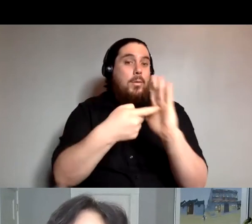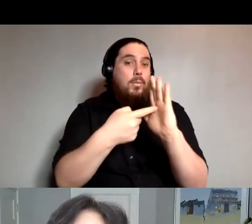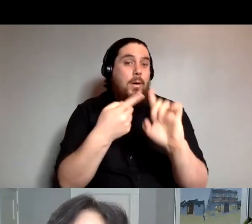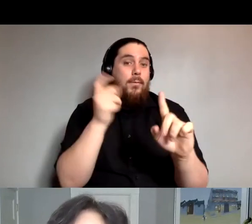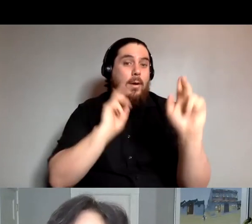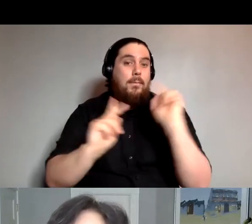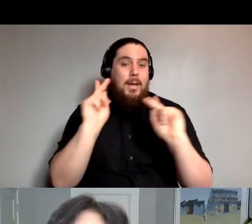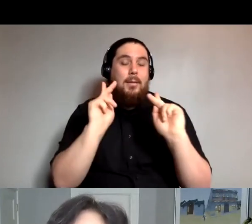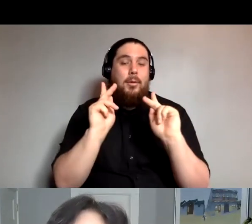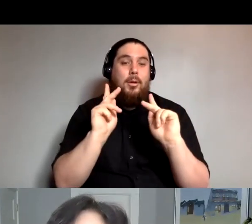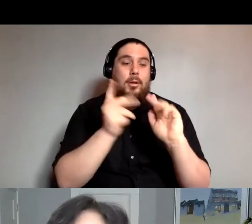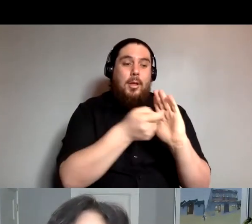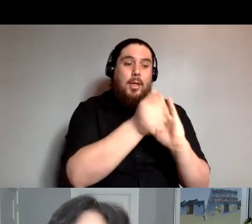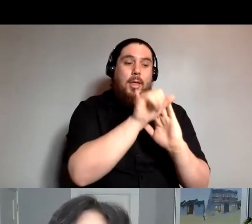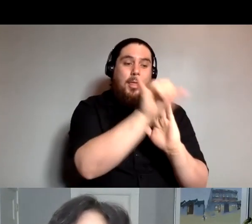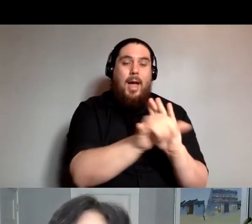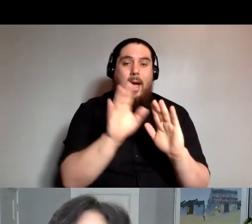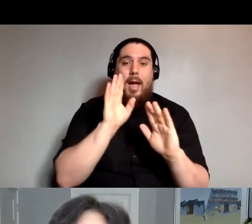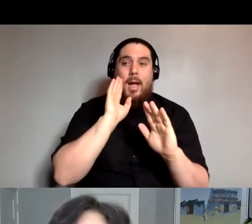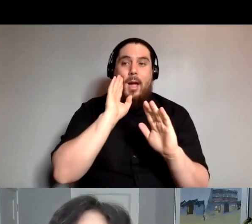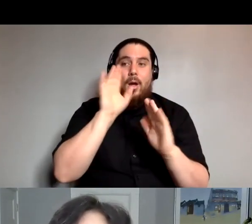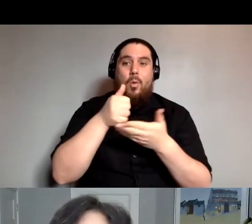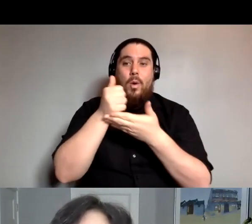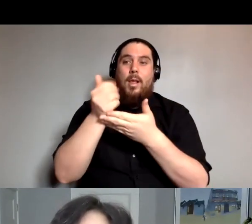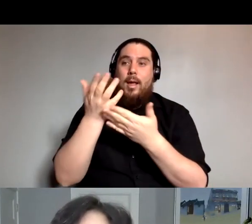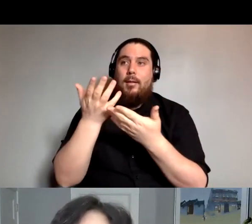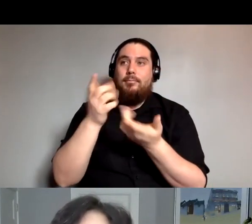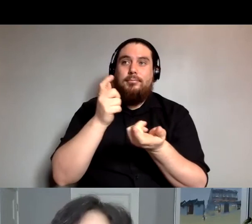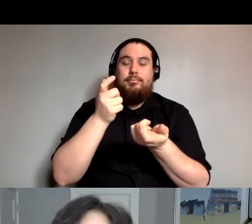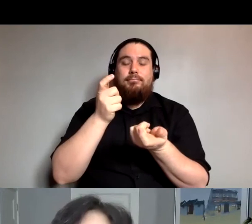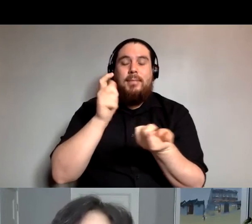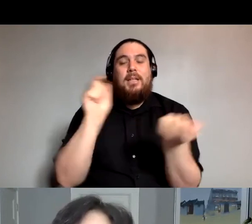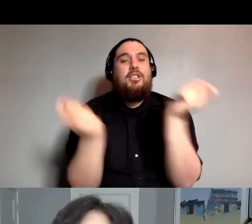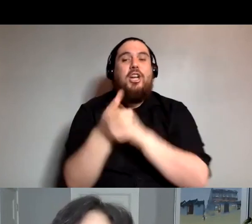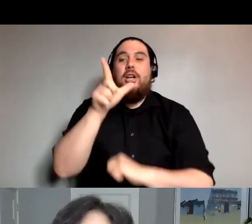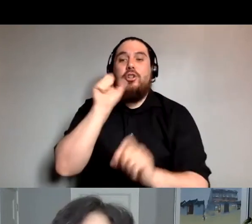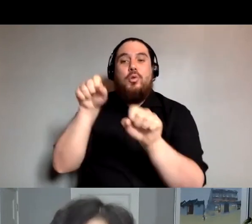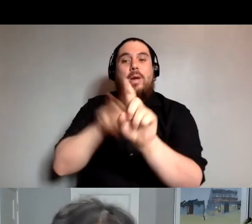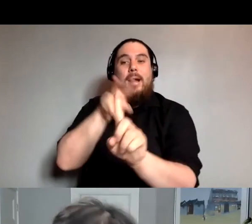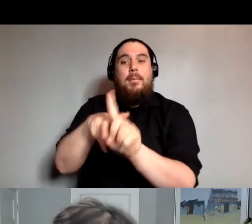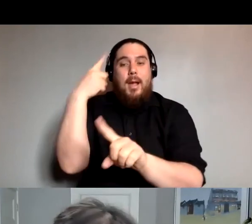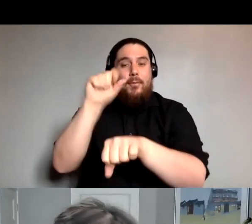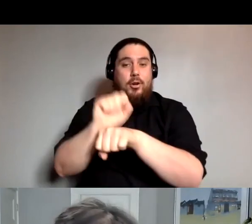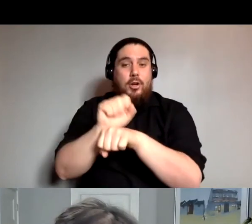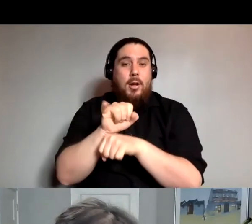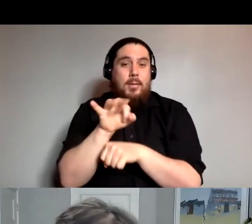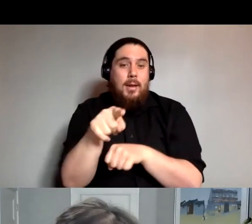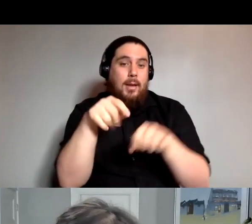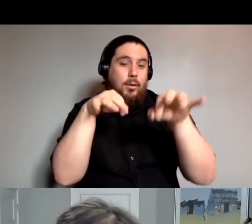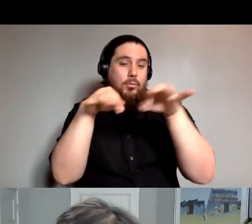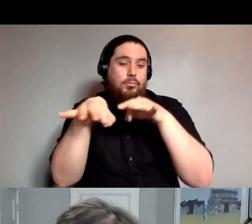marked impact upon who's applying for those jobs. Because if you describe a role in a very sort